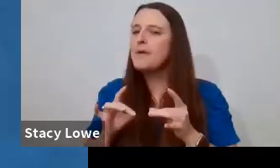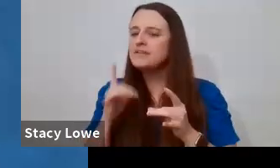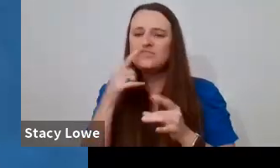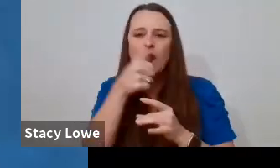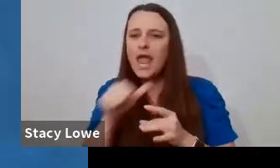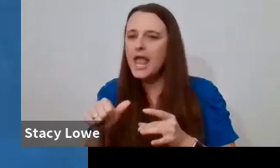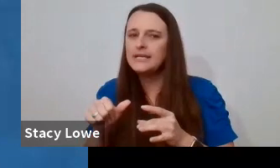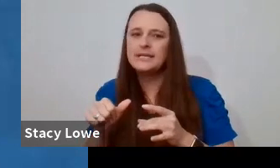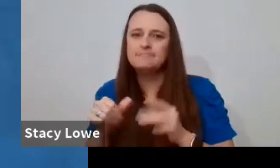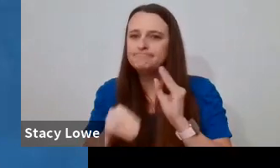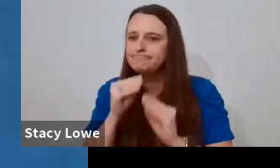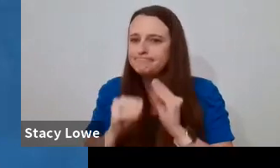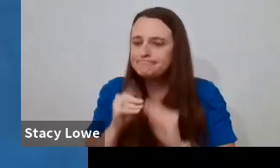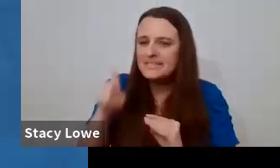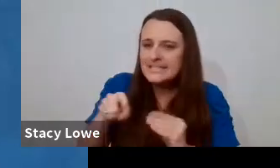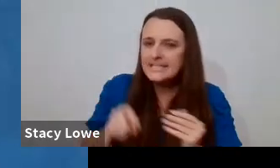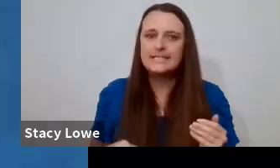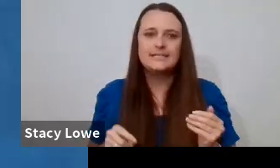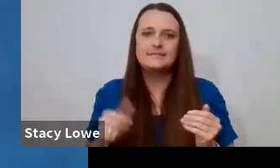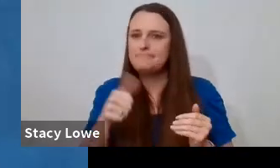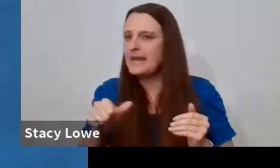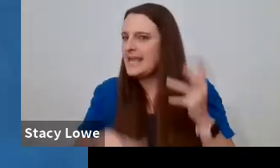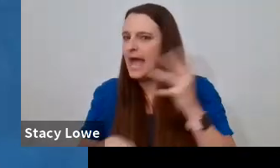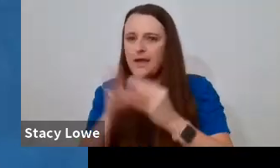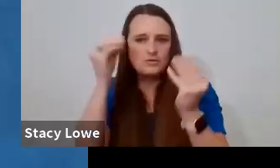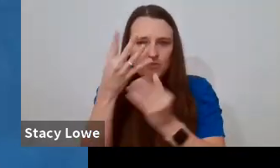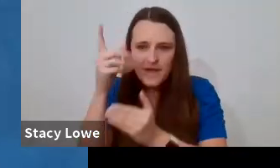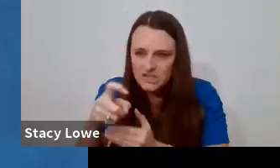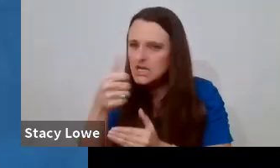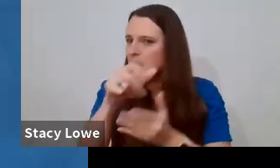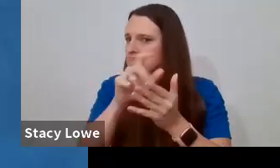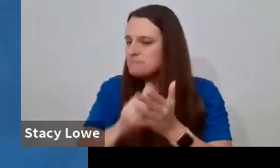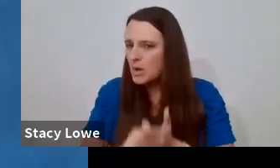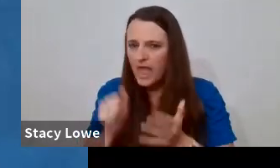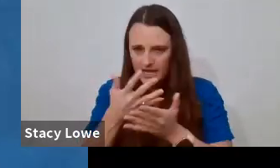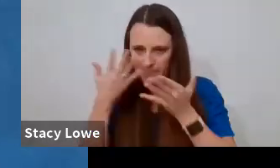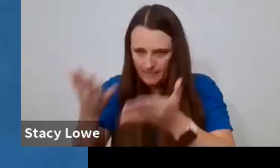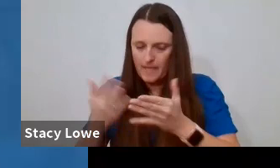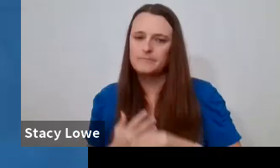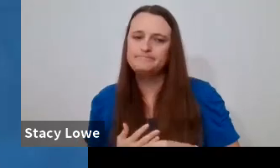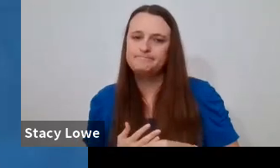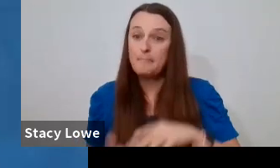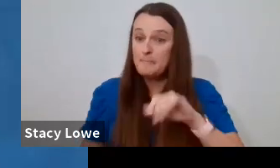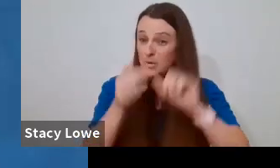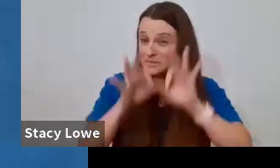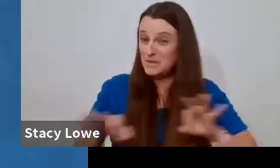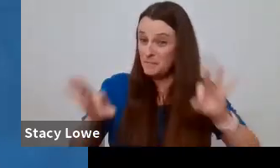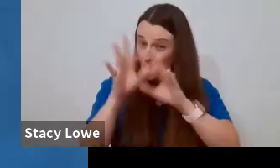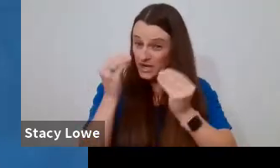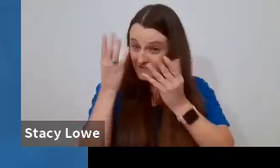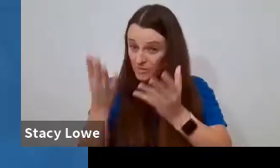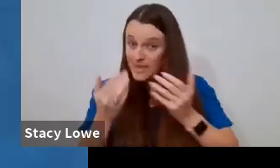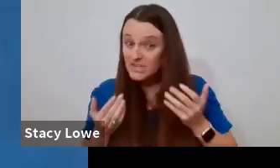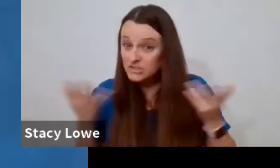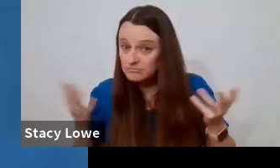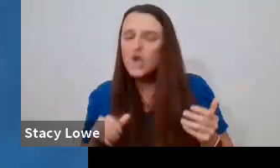corrections requested and other notes. The most important information on your SAR is your